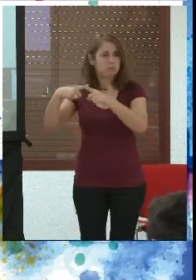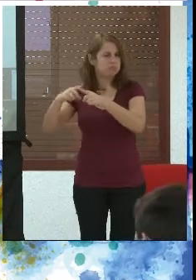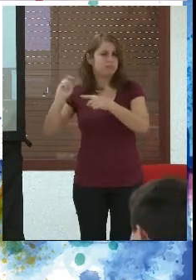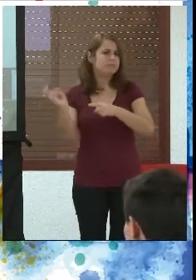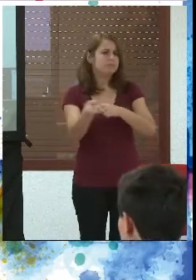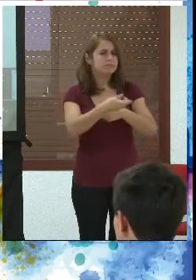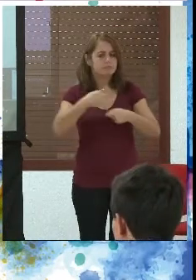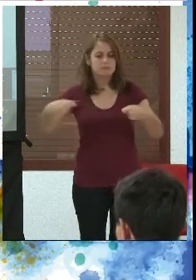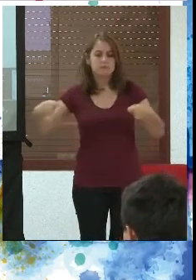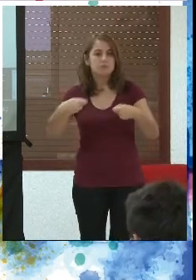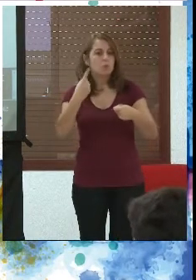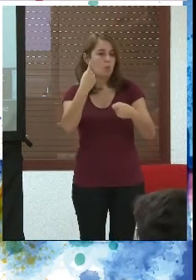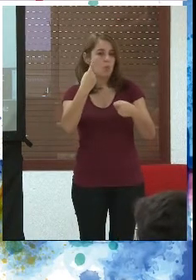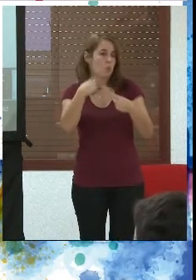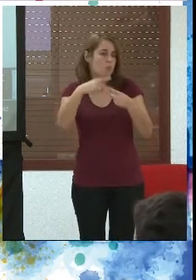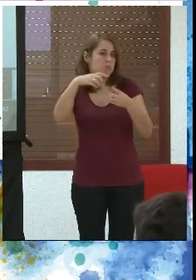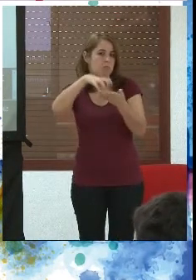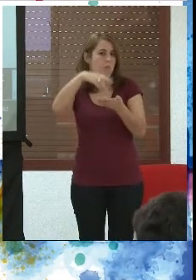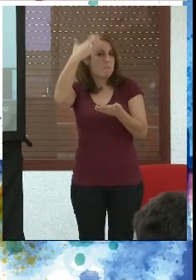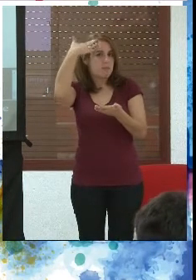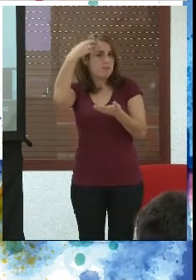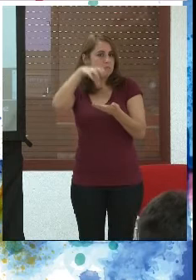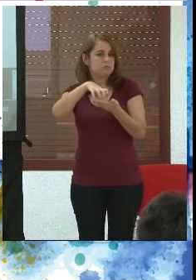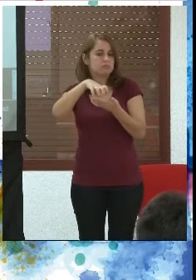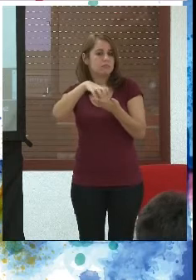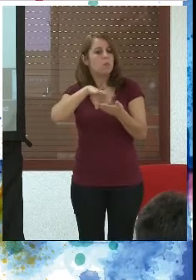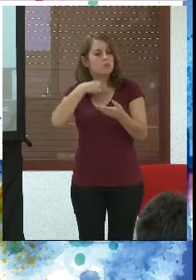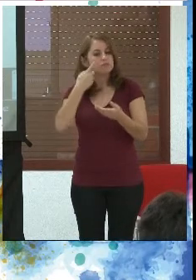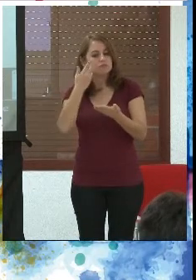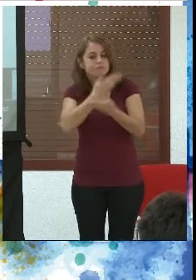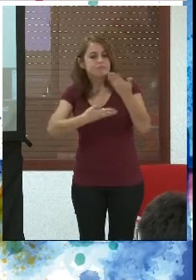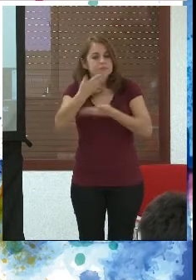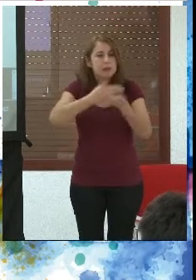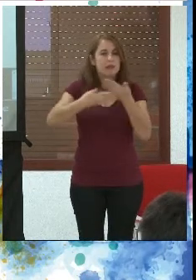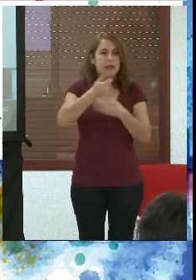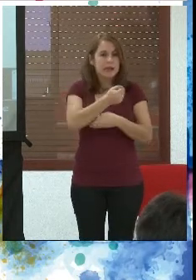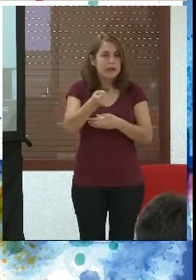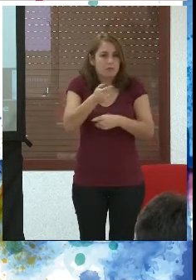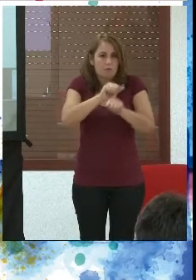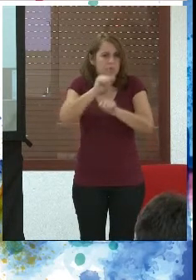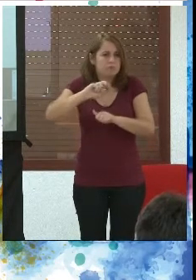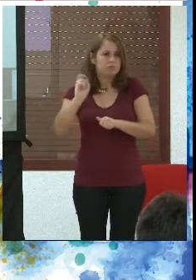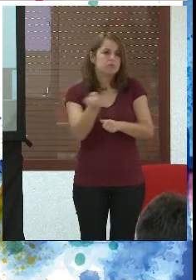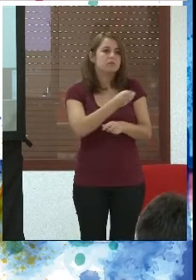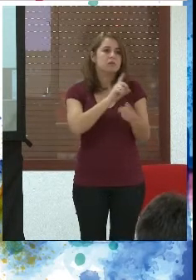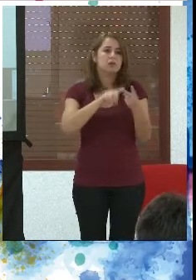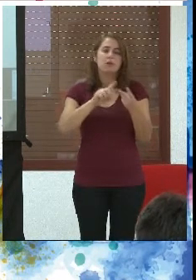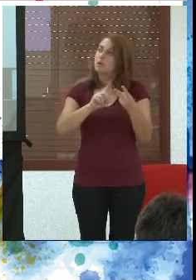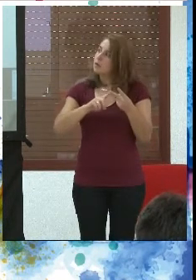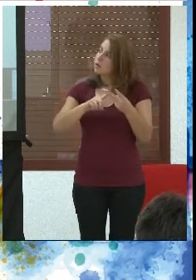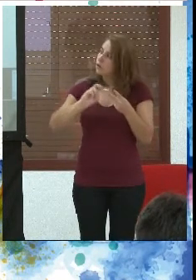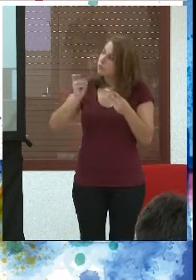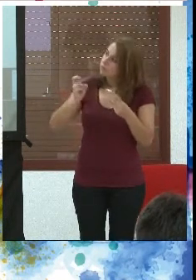We include different instruments. We have a matrix, which lets us combine the channels in different ways. Then we